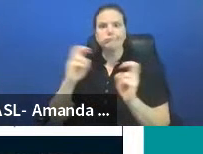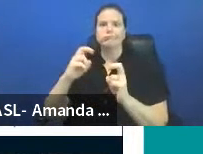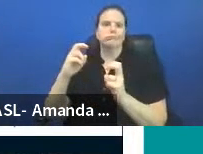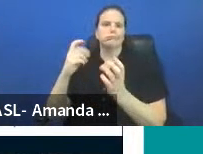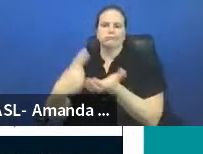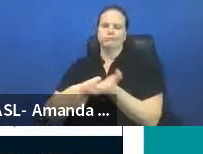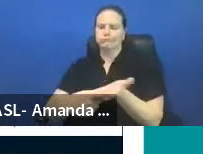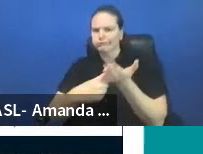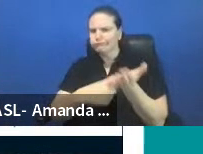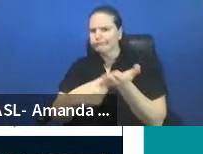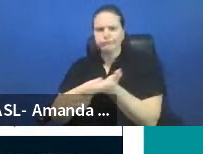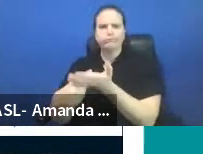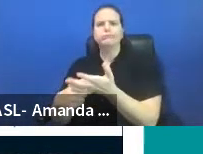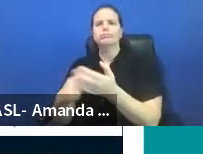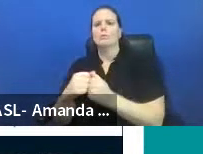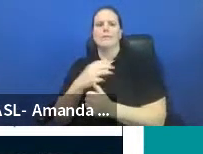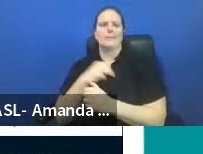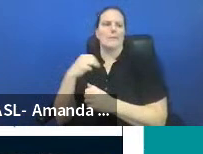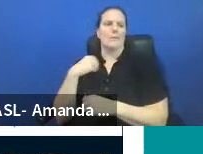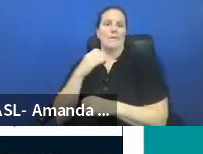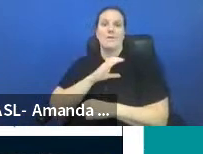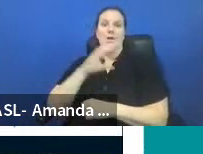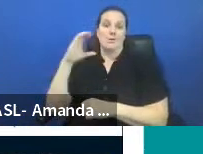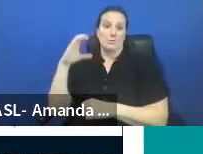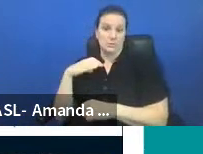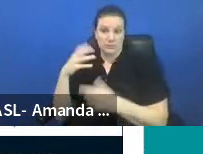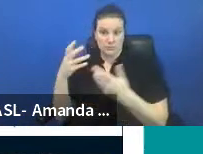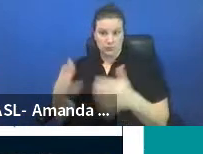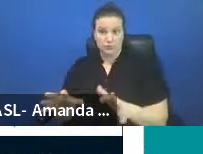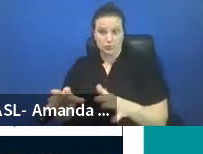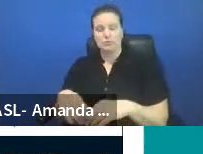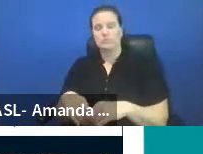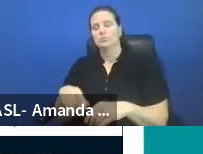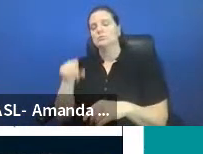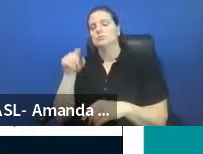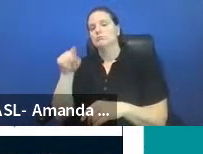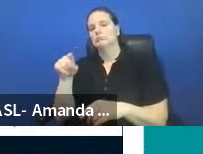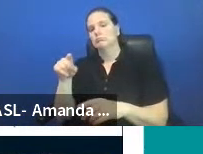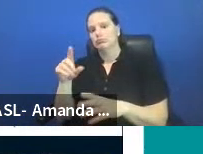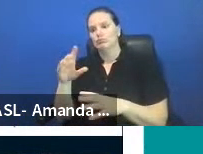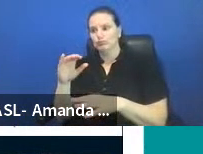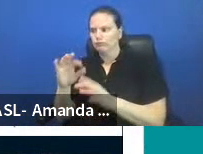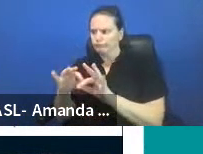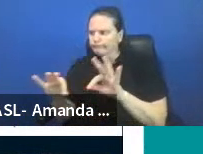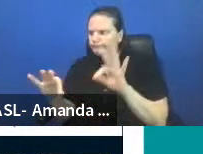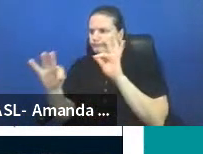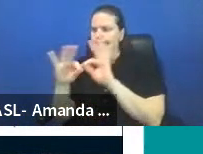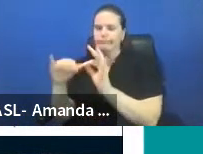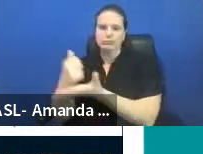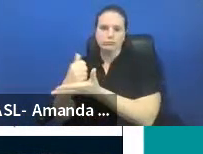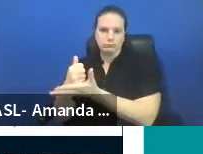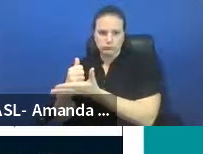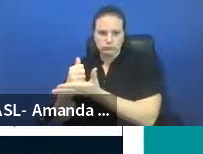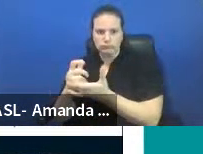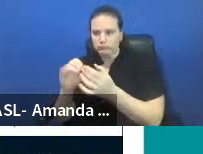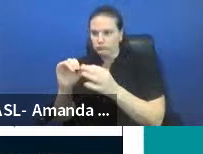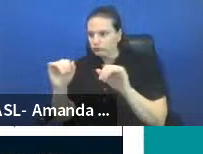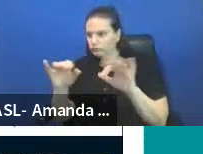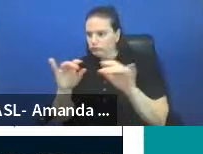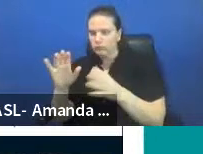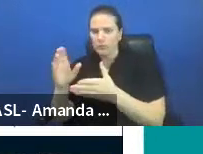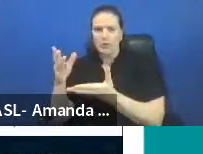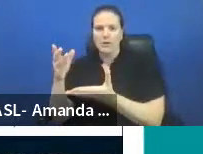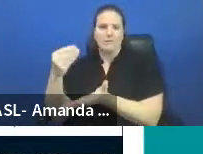we talked to members of Congress and who will be instrumental in helping deliver the